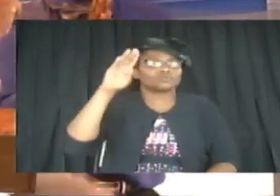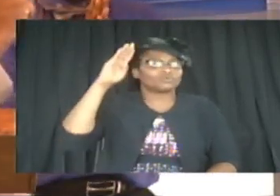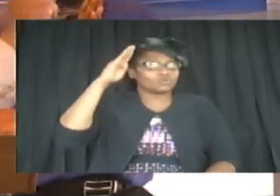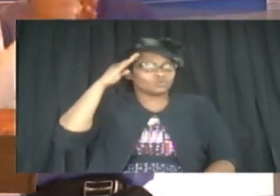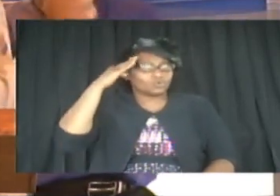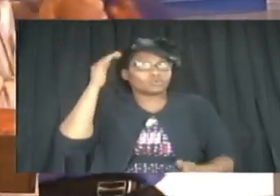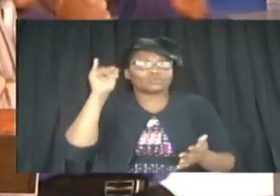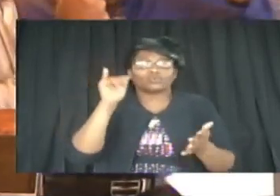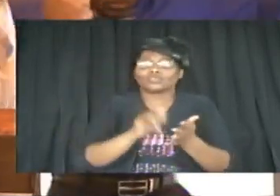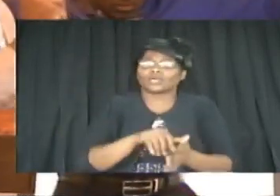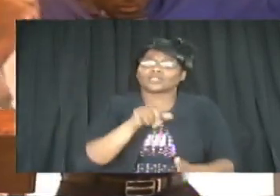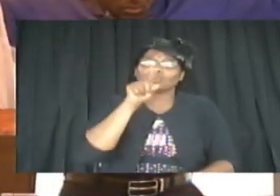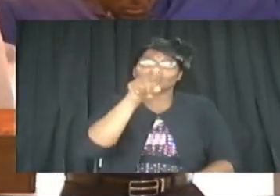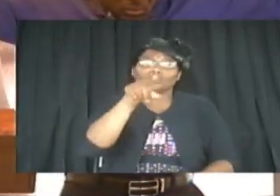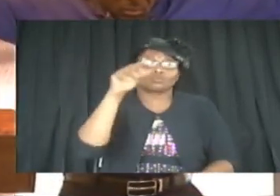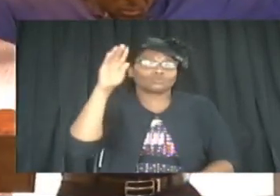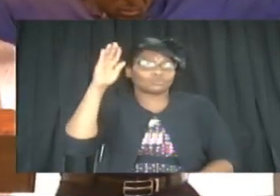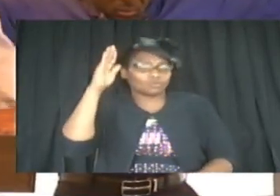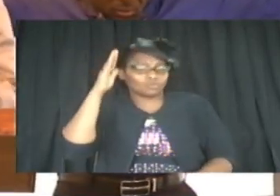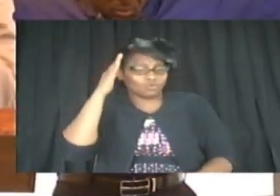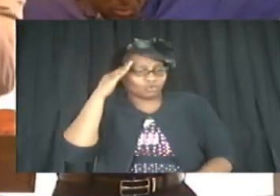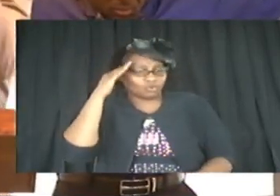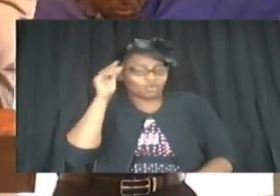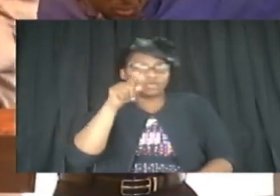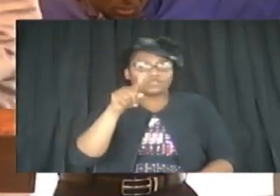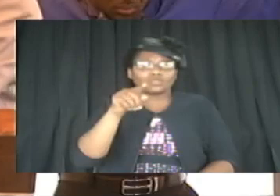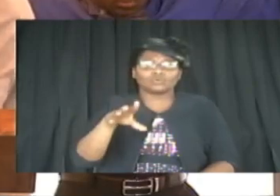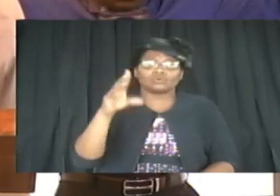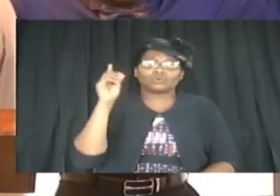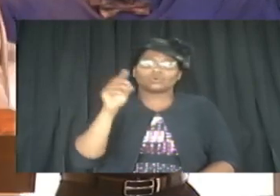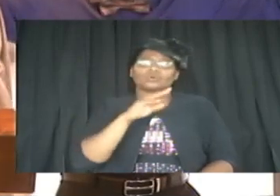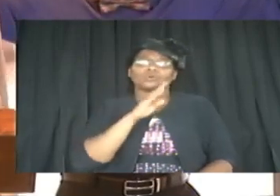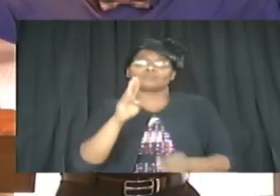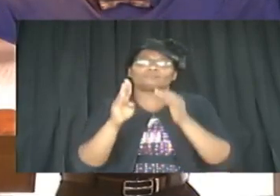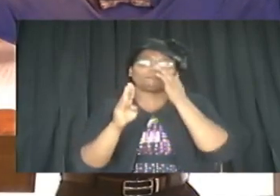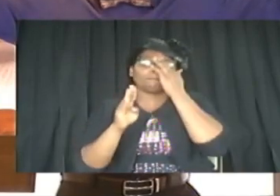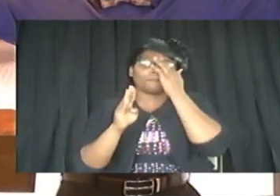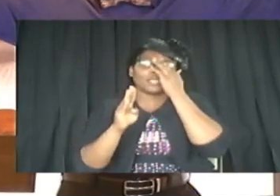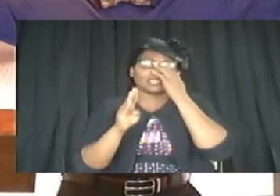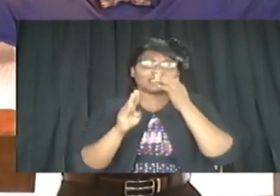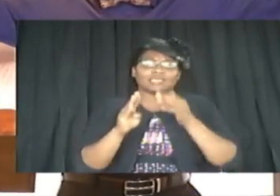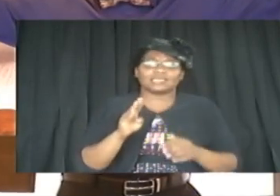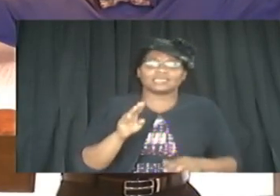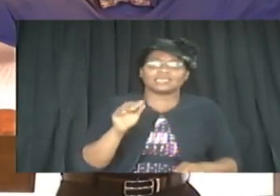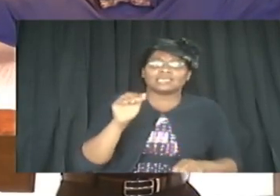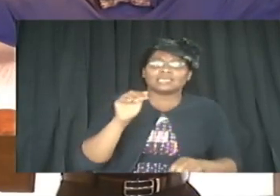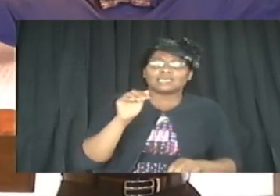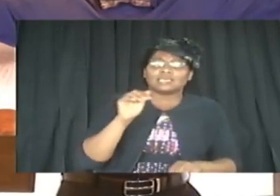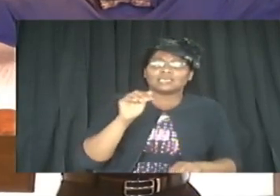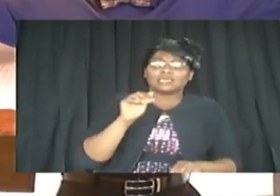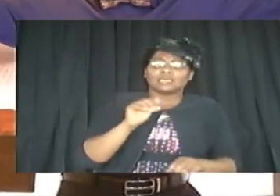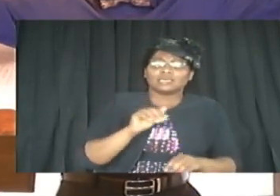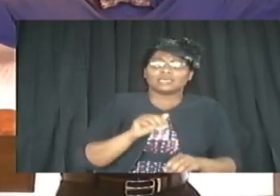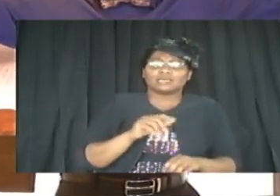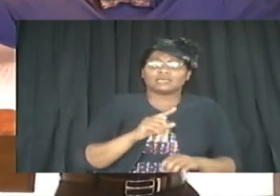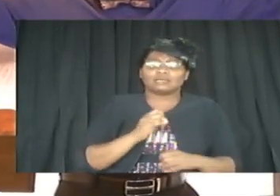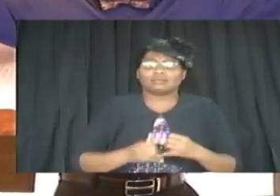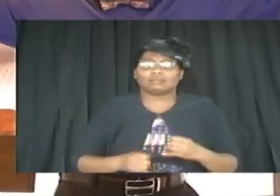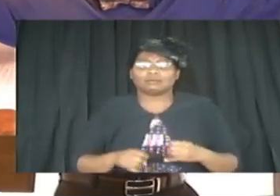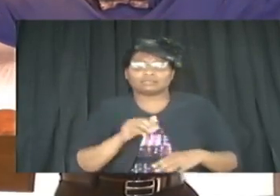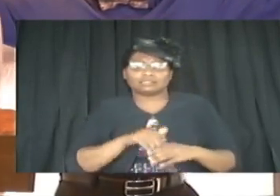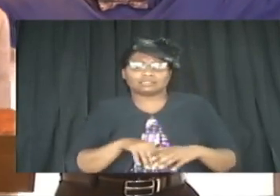you know. You could be on your Isle of Patmos this morning. You can be in the Lord's, in the Spirit and the Lord's